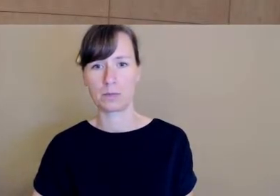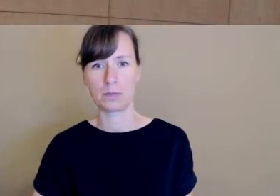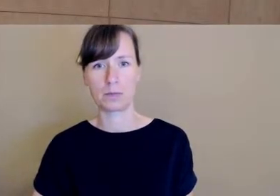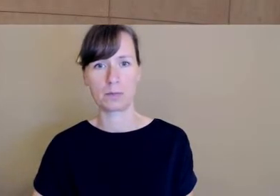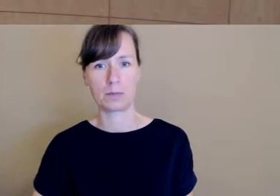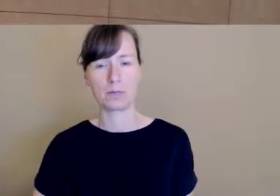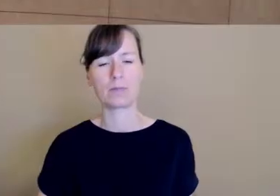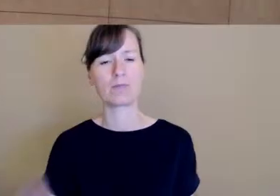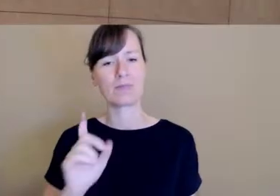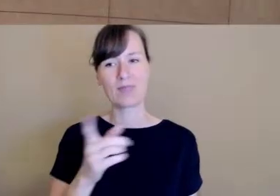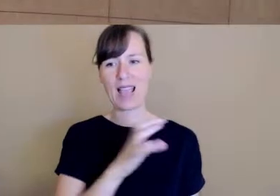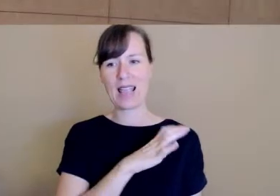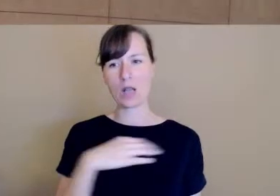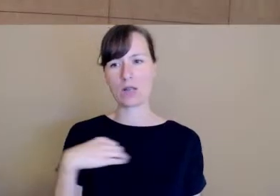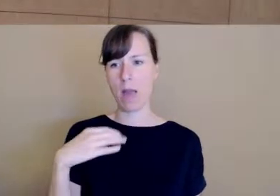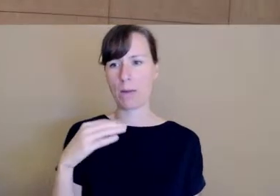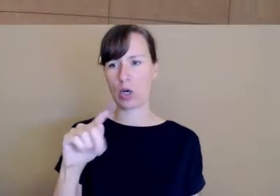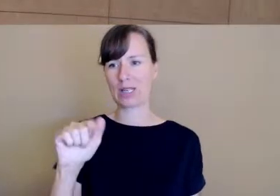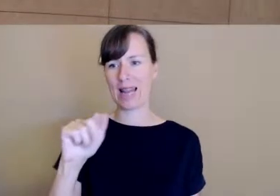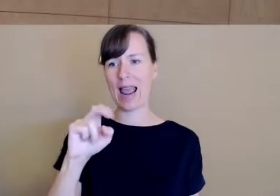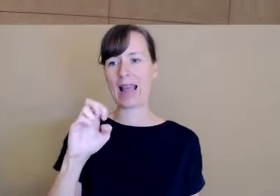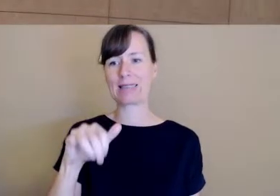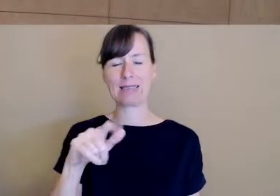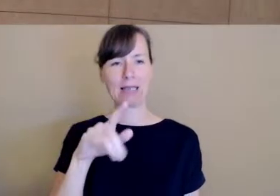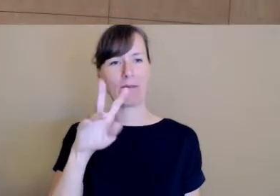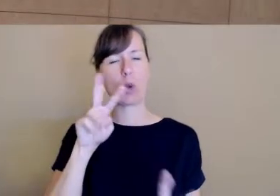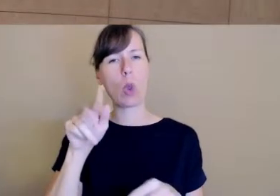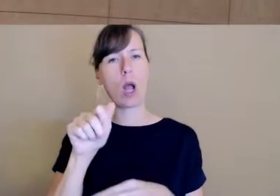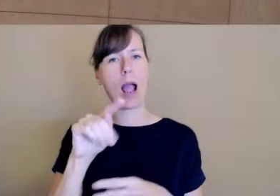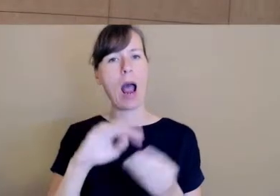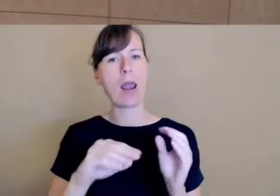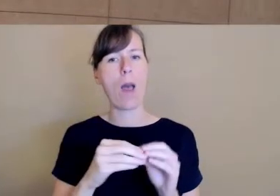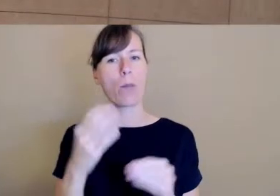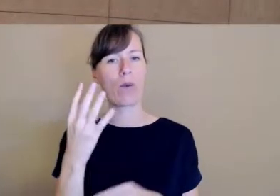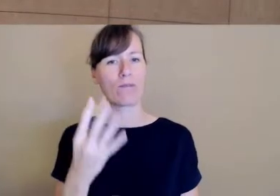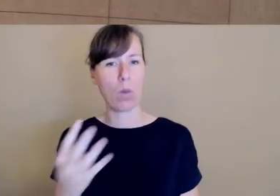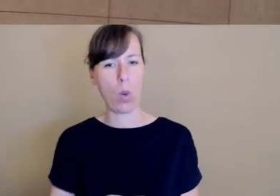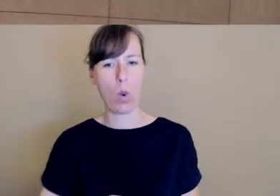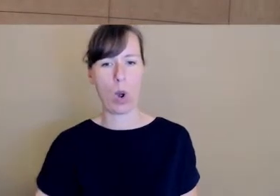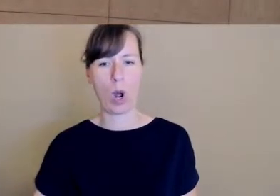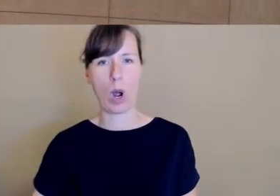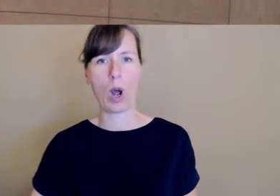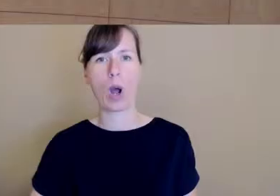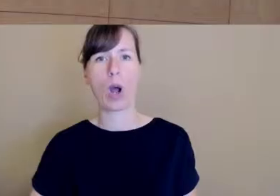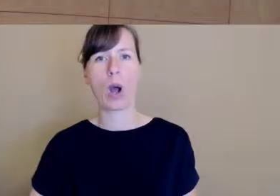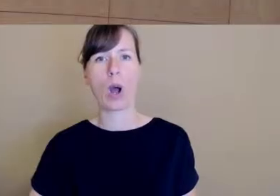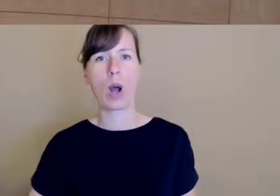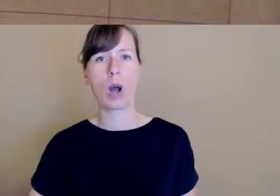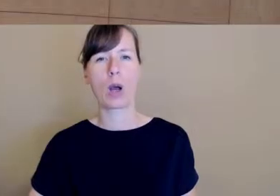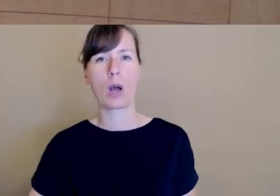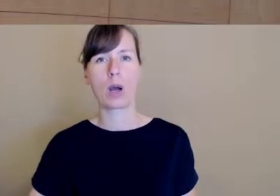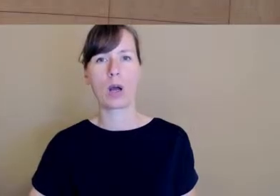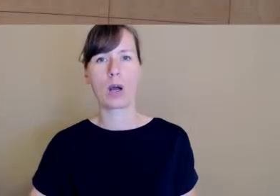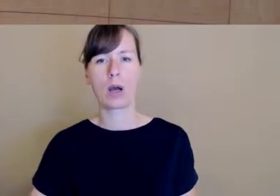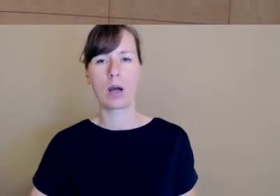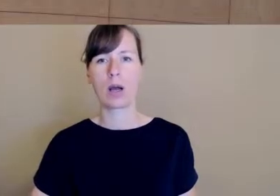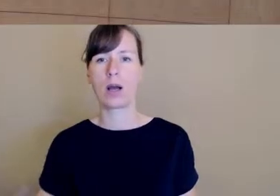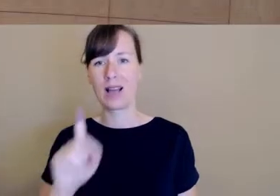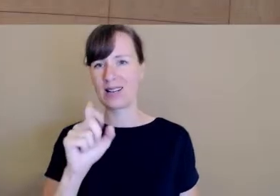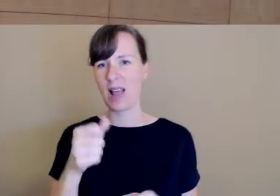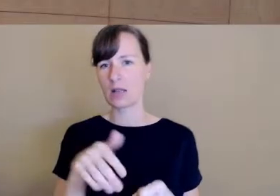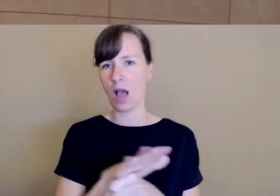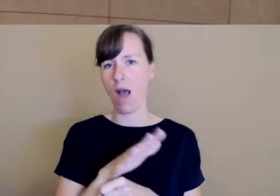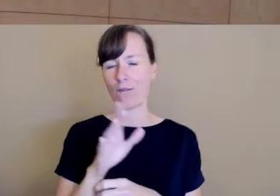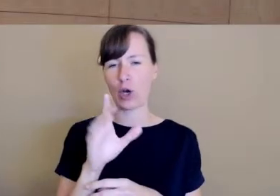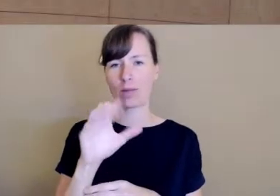look at number 4, it covers the campaign aspect, the political aspect of things there. I don't